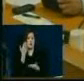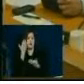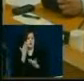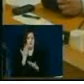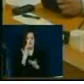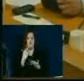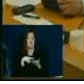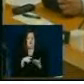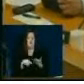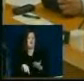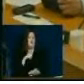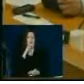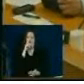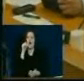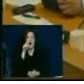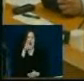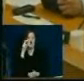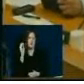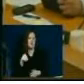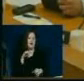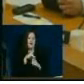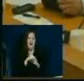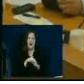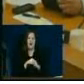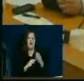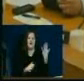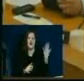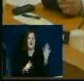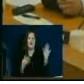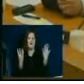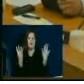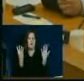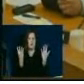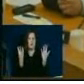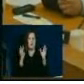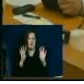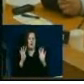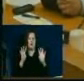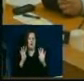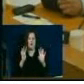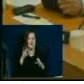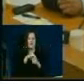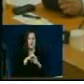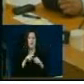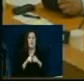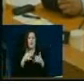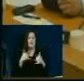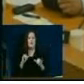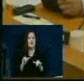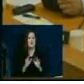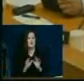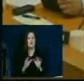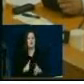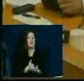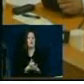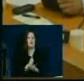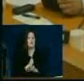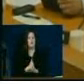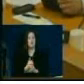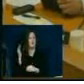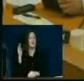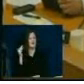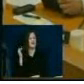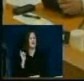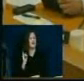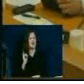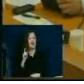before us? It was not a 100% vote, it was a 5-4 vote, but it was still pushed through. And it seems